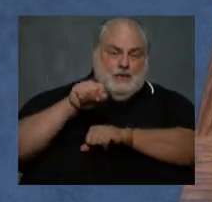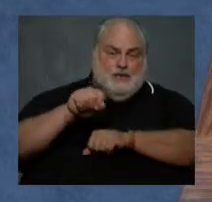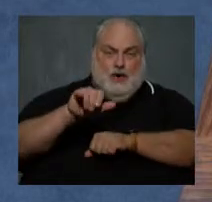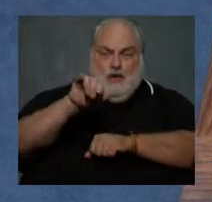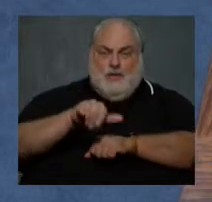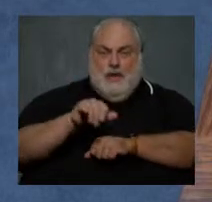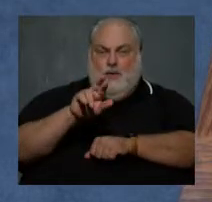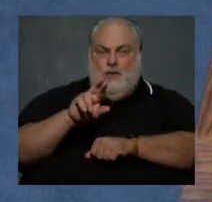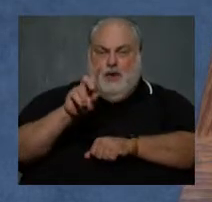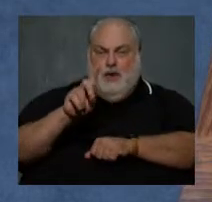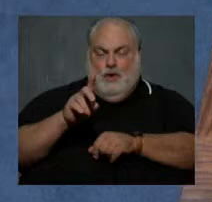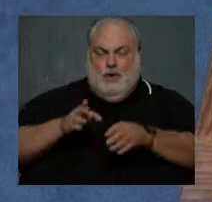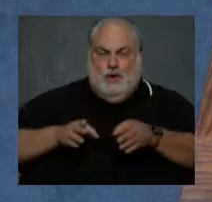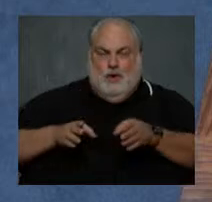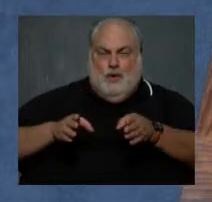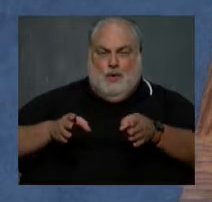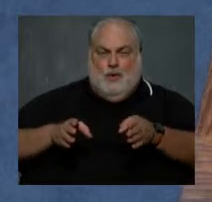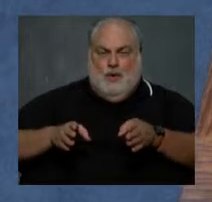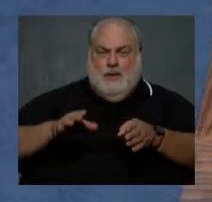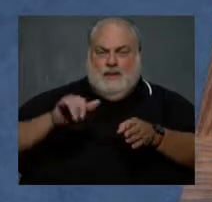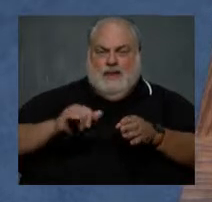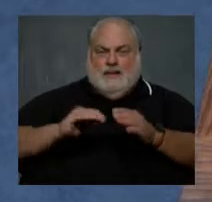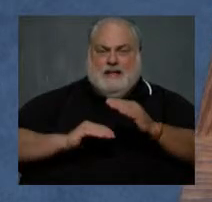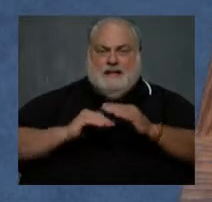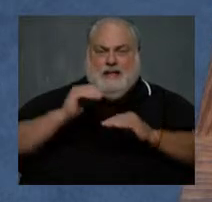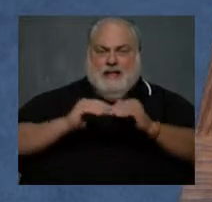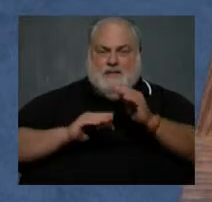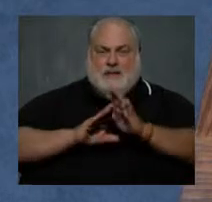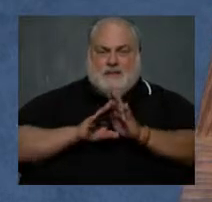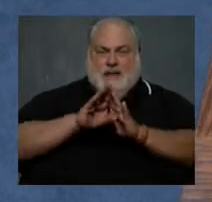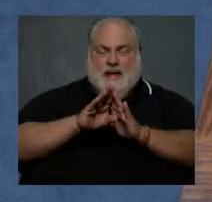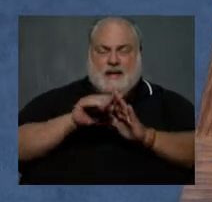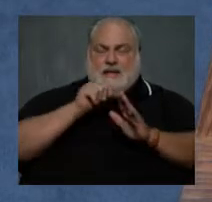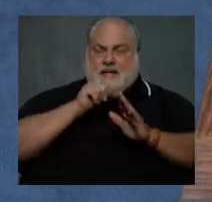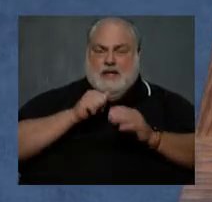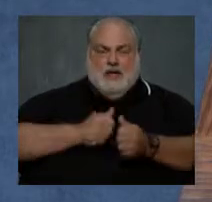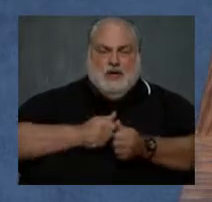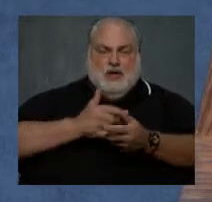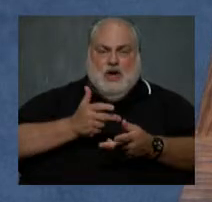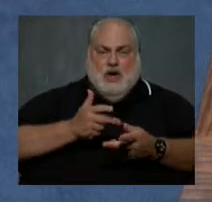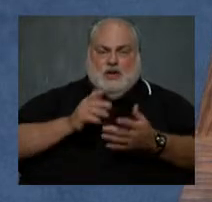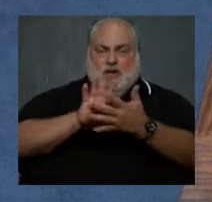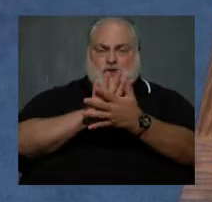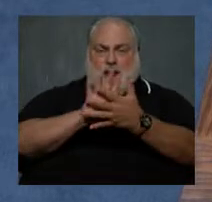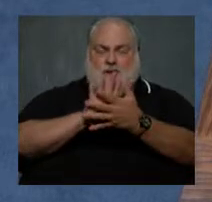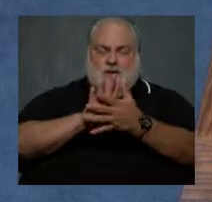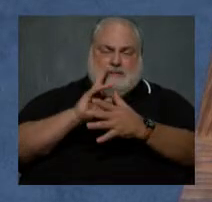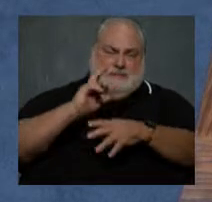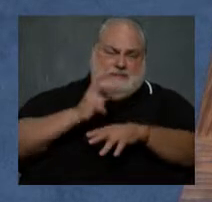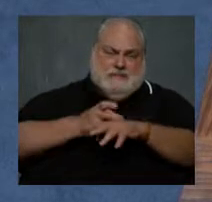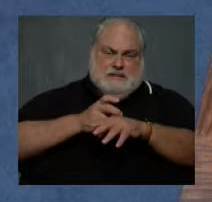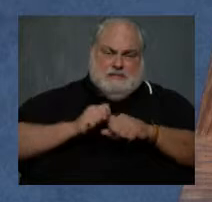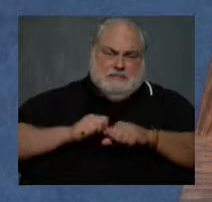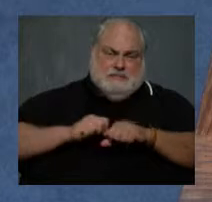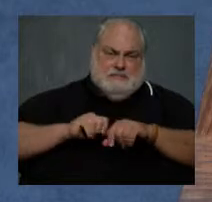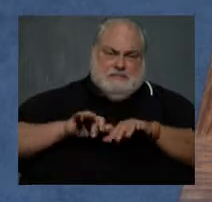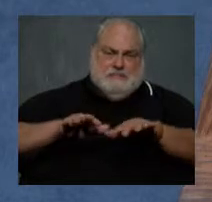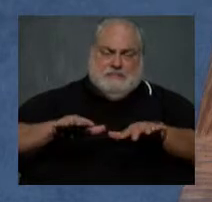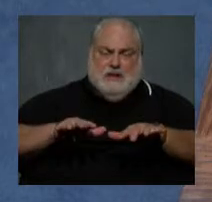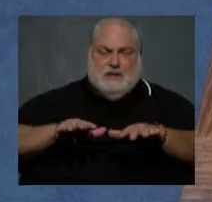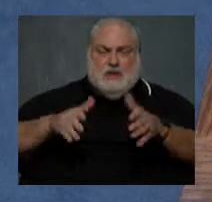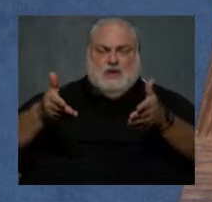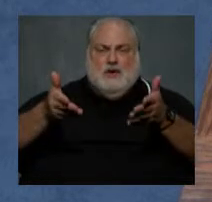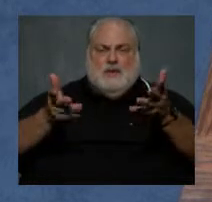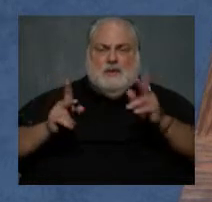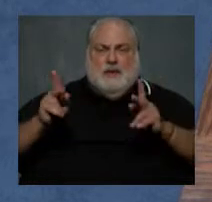road. With these developments, they typically do not increase traffic. This development is mainly meant to serve